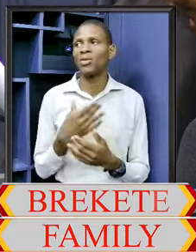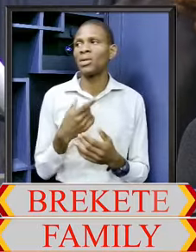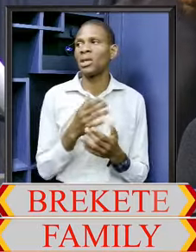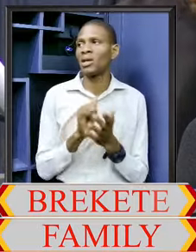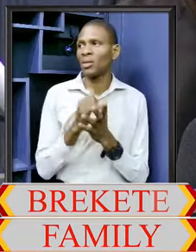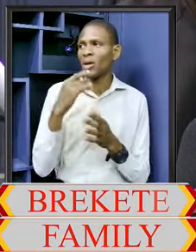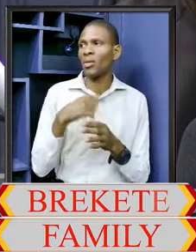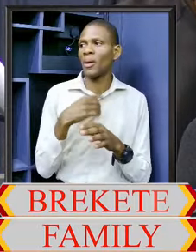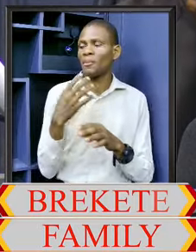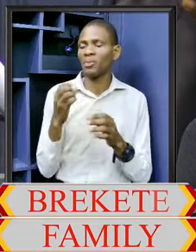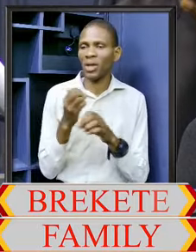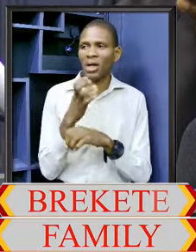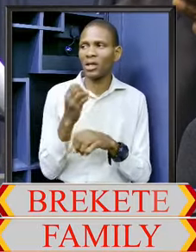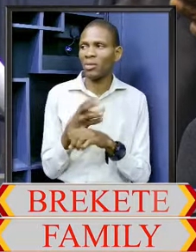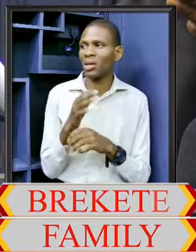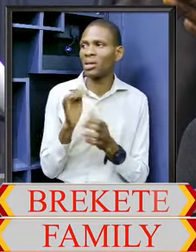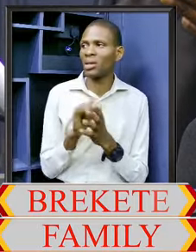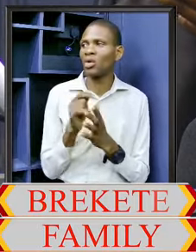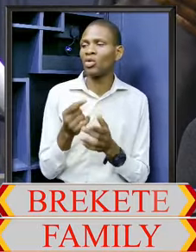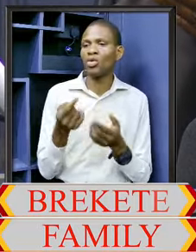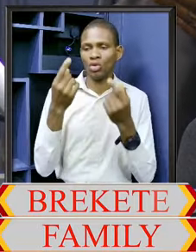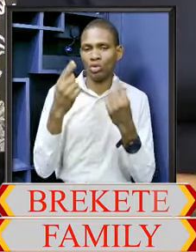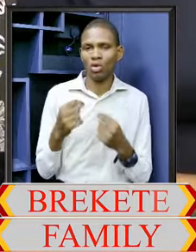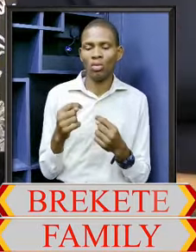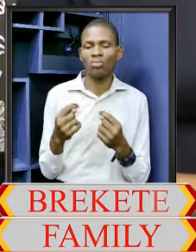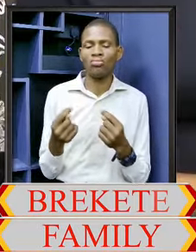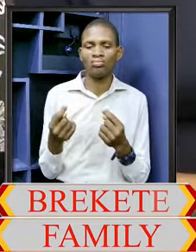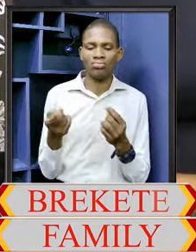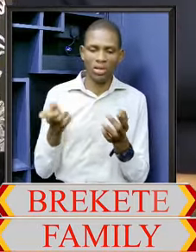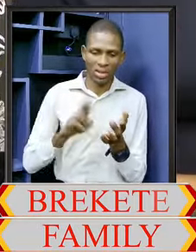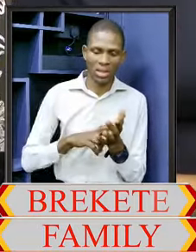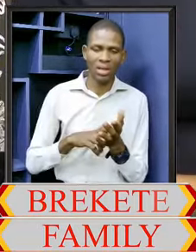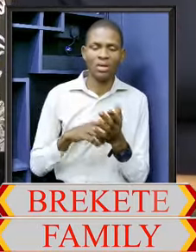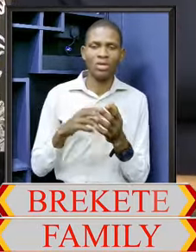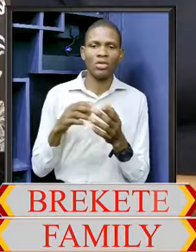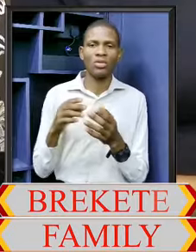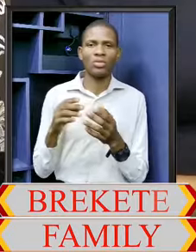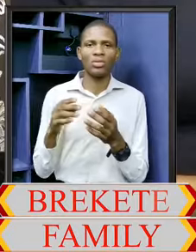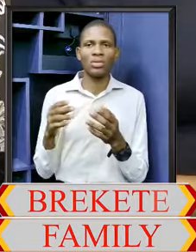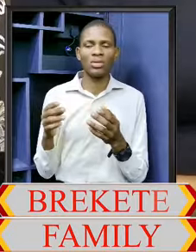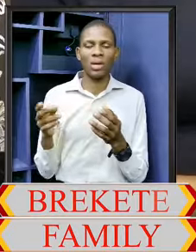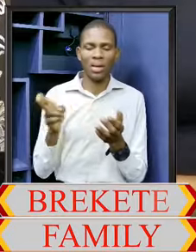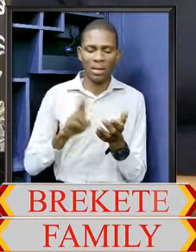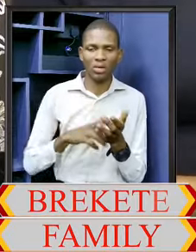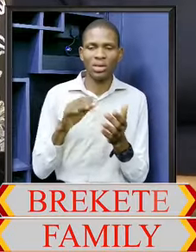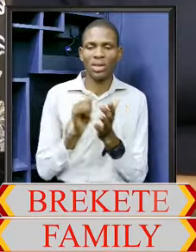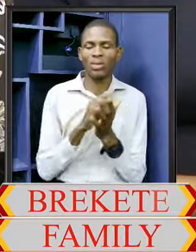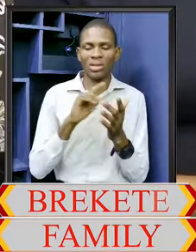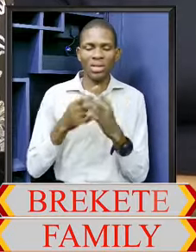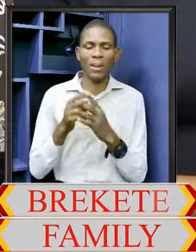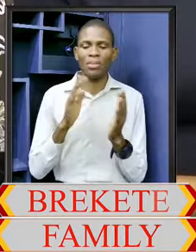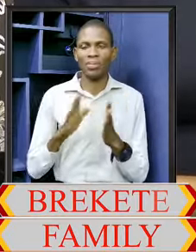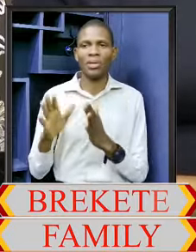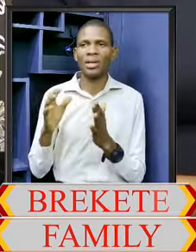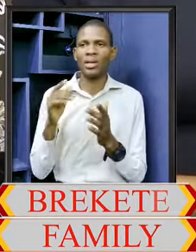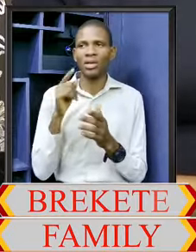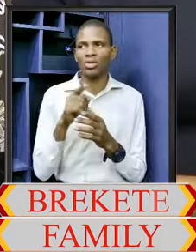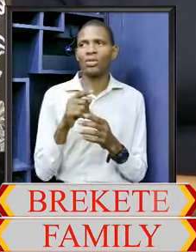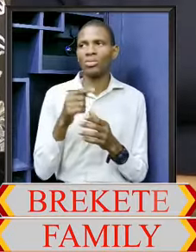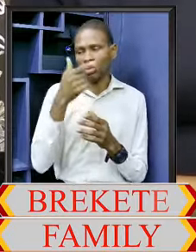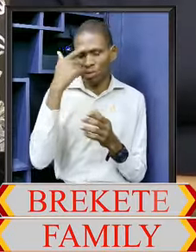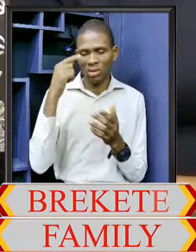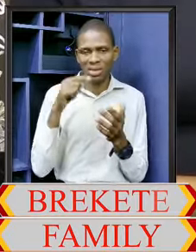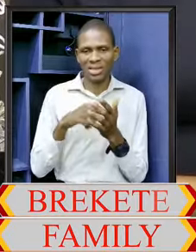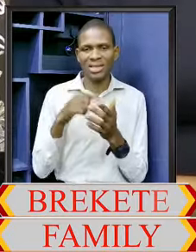beg say, or with the advice say, may you come now, come register, subscribe, so that we go start to they prepare you, because they think they come, or like